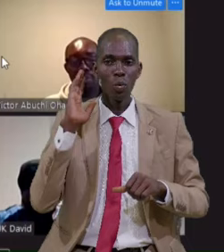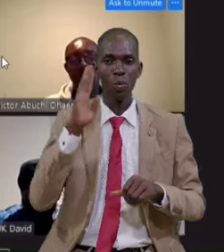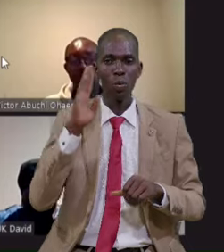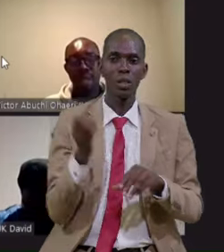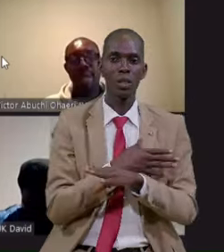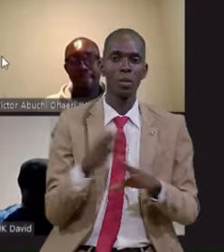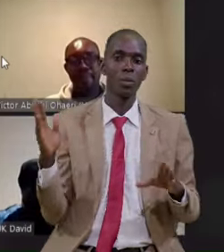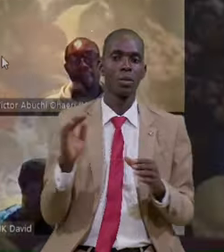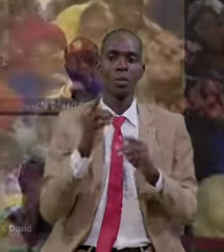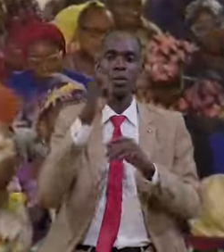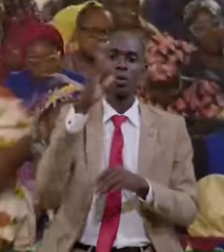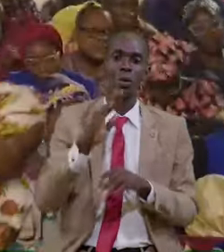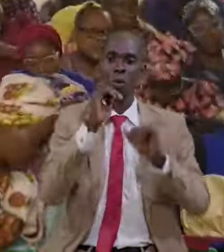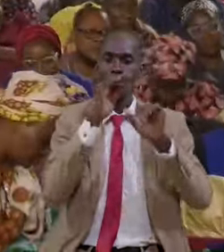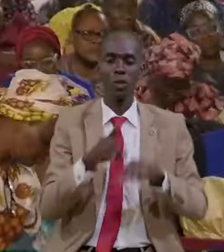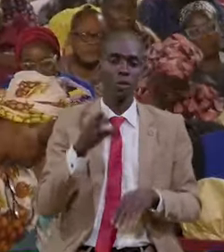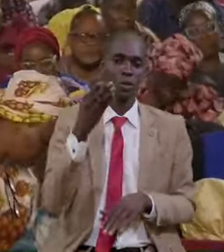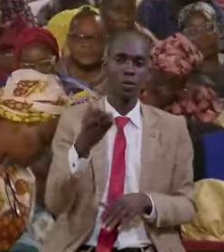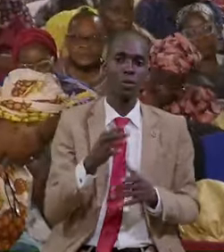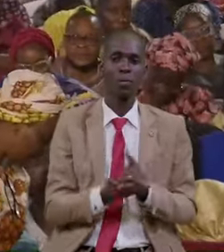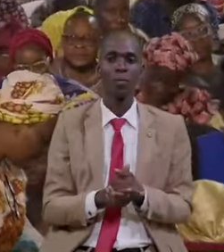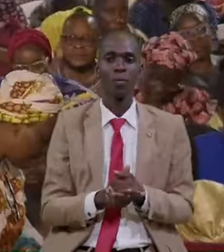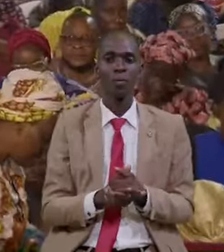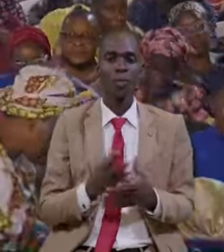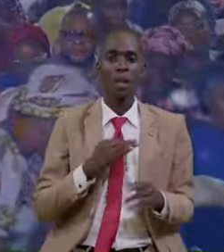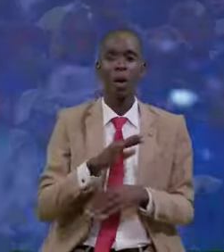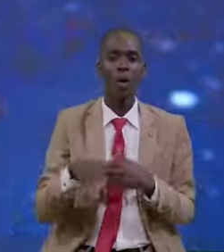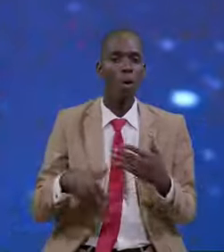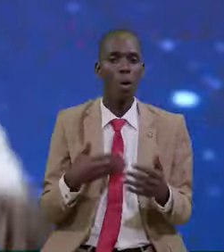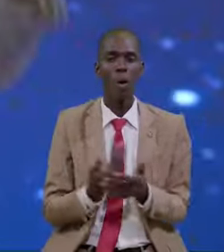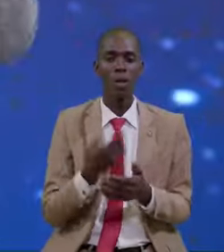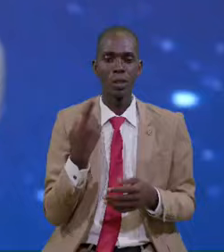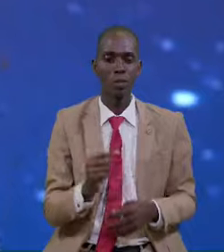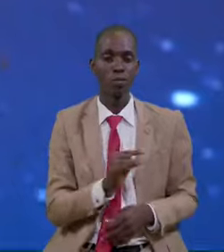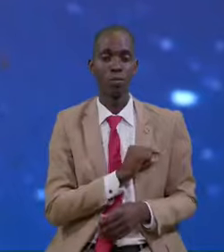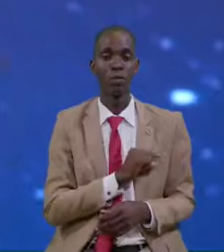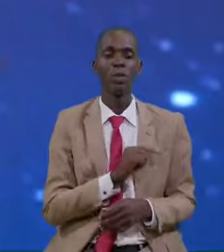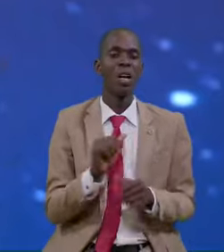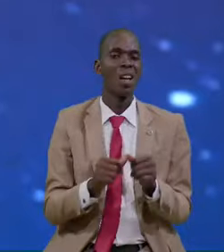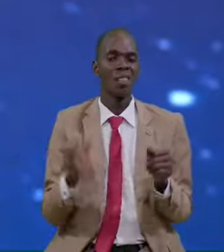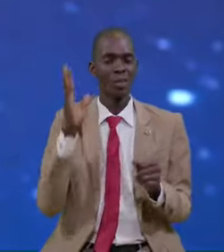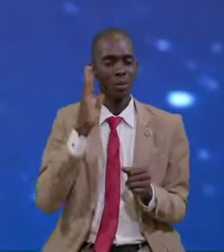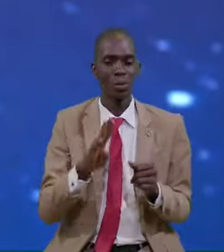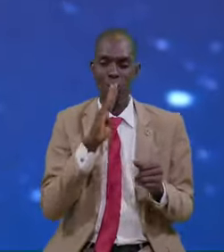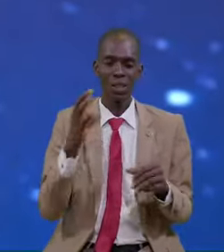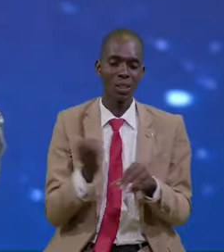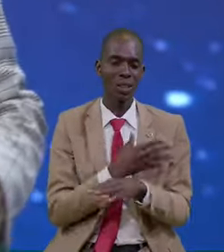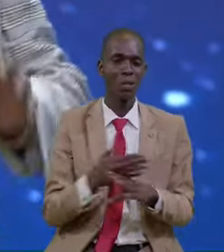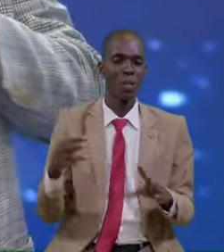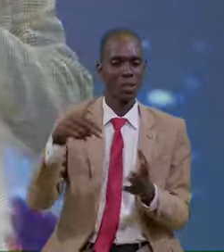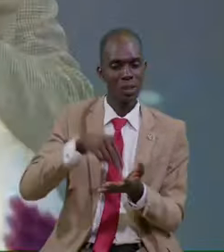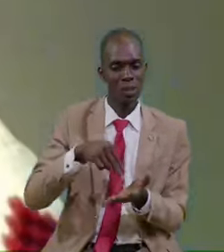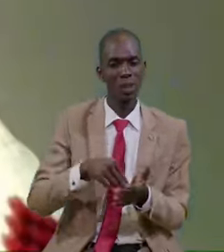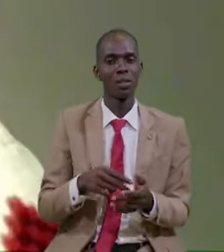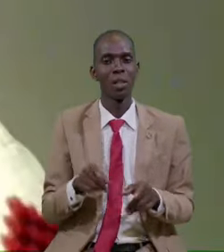bless you there. God bless you there. And all the guilt, everything will vanish away. Stand up right there